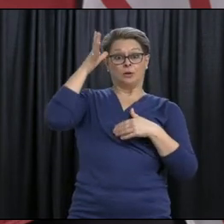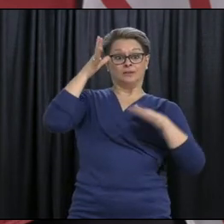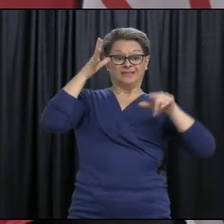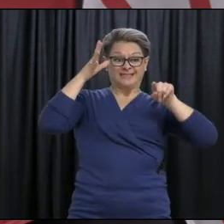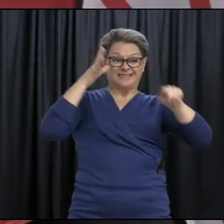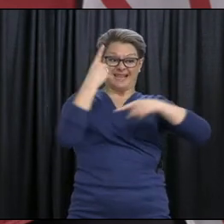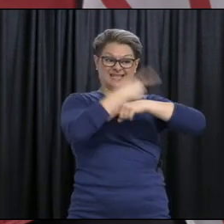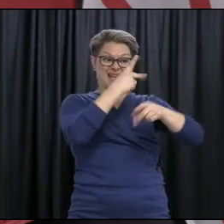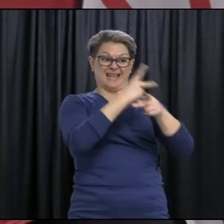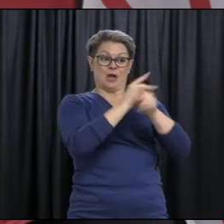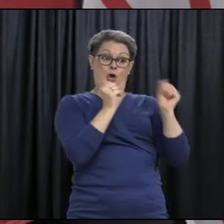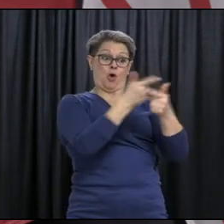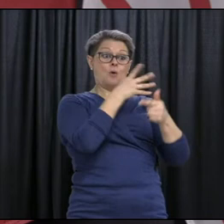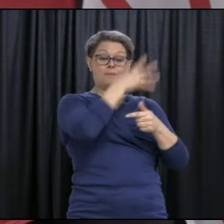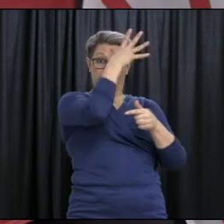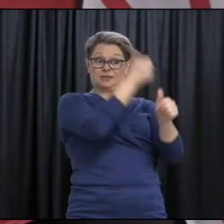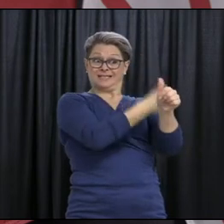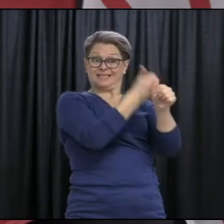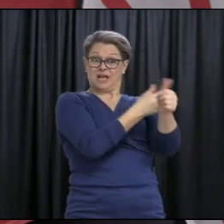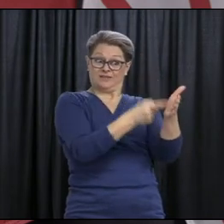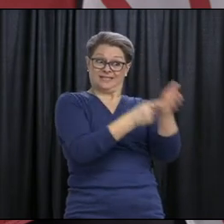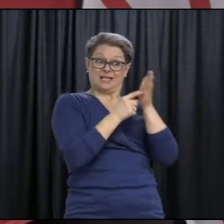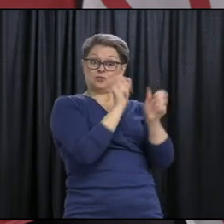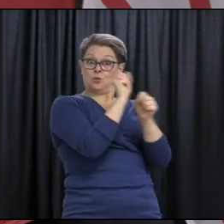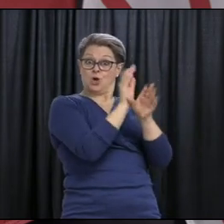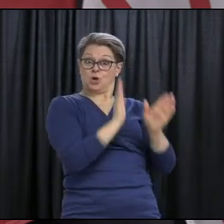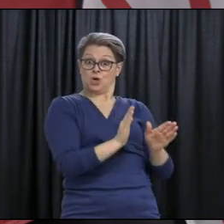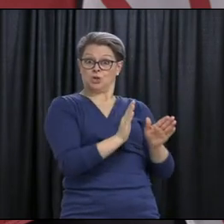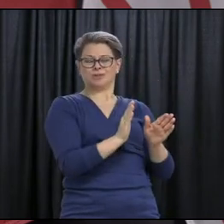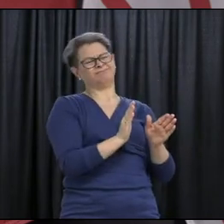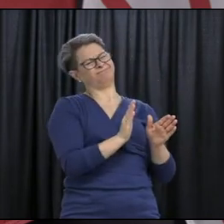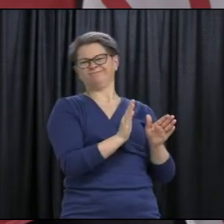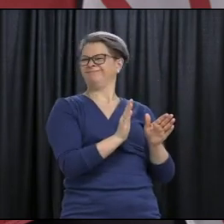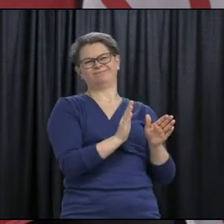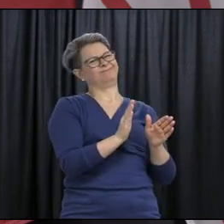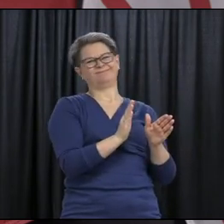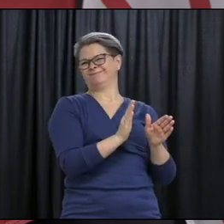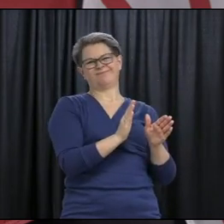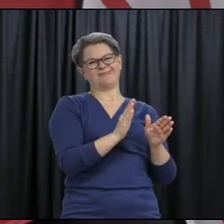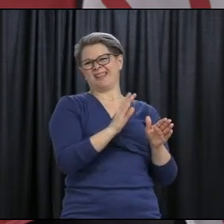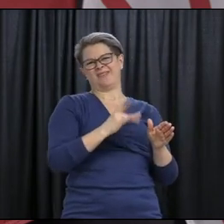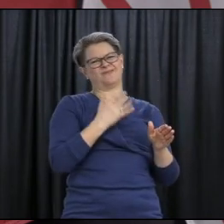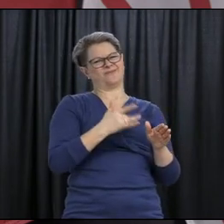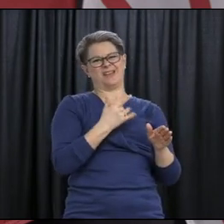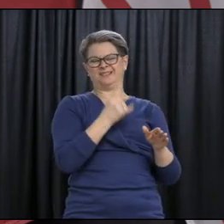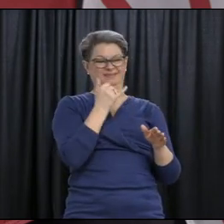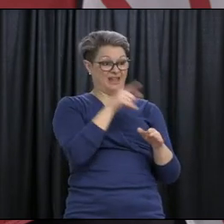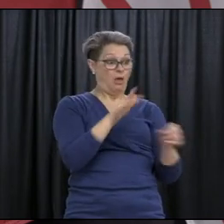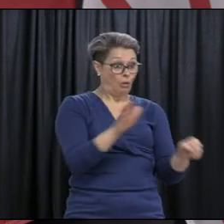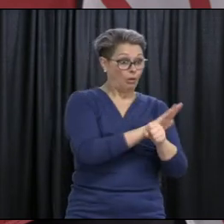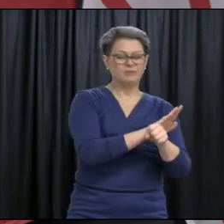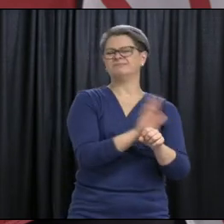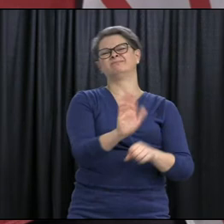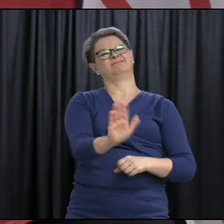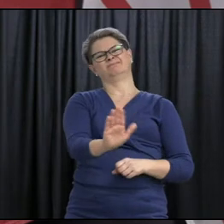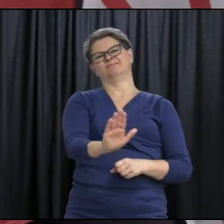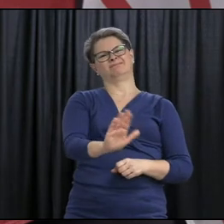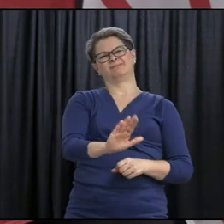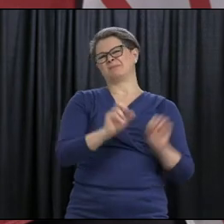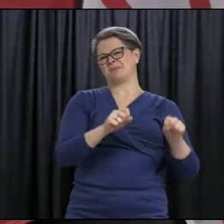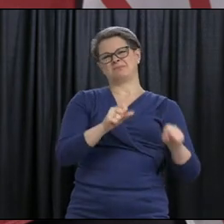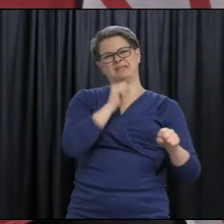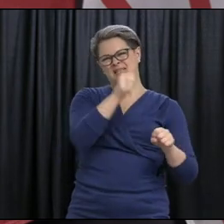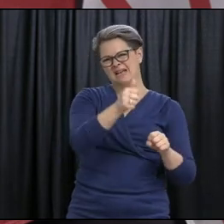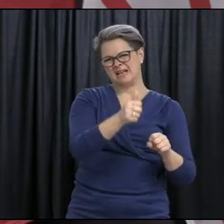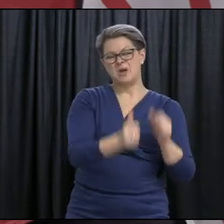is full. We believe that this is highly unlikely, and we've already heard that most services are